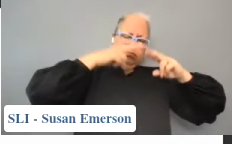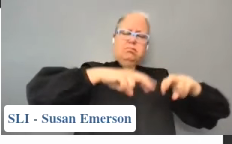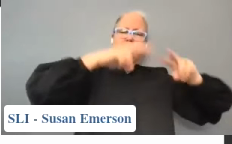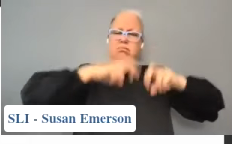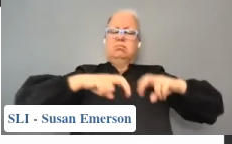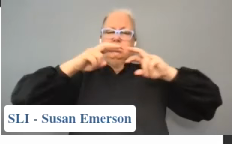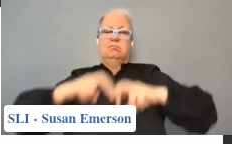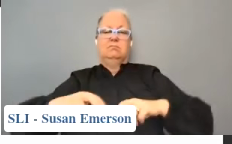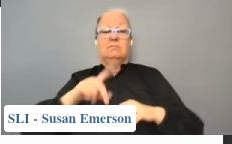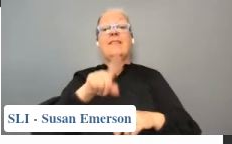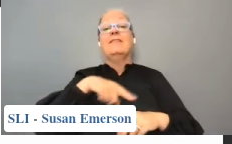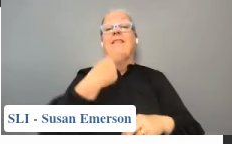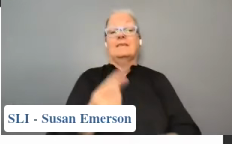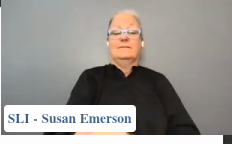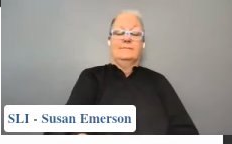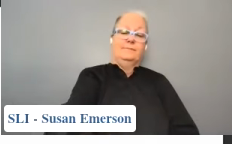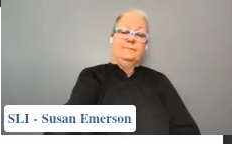slide, please.